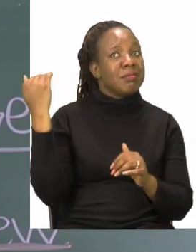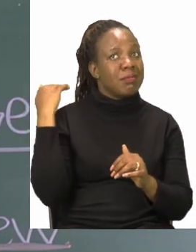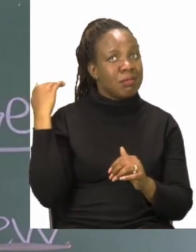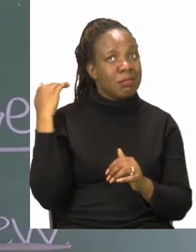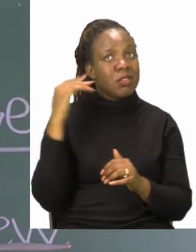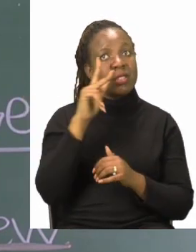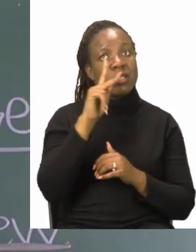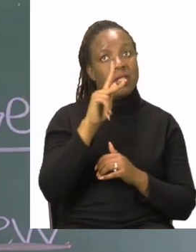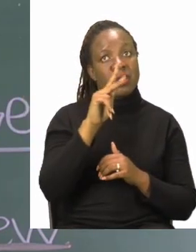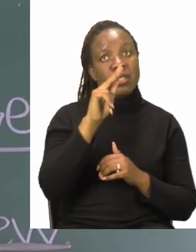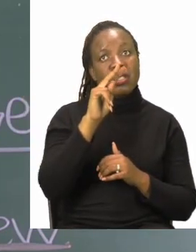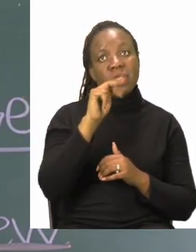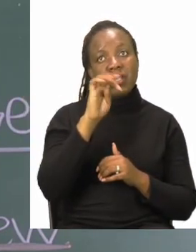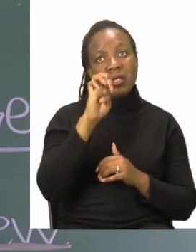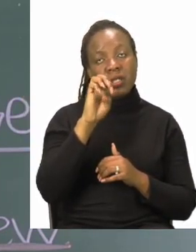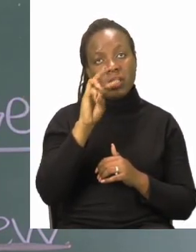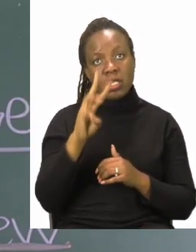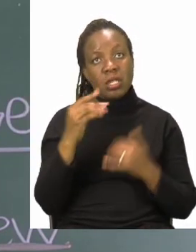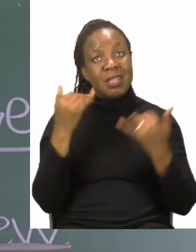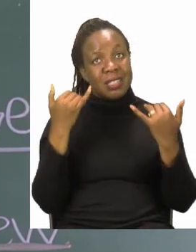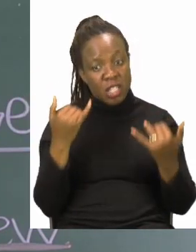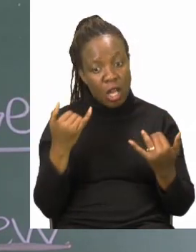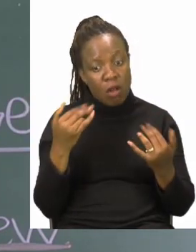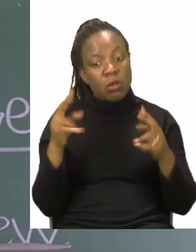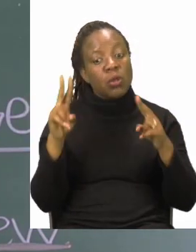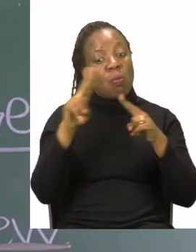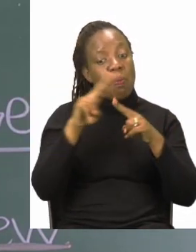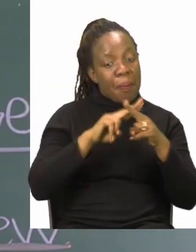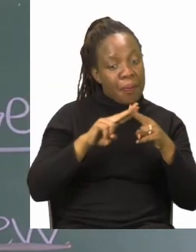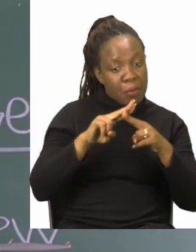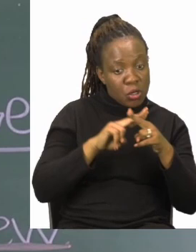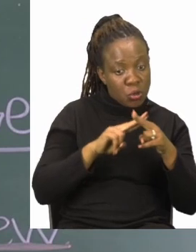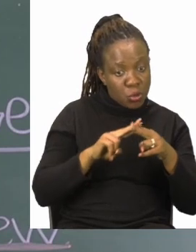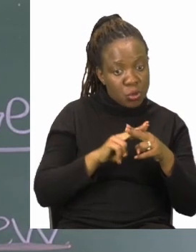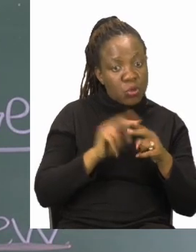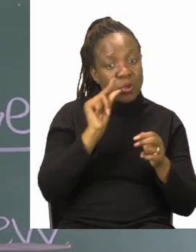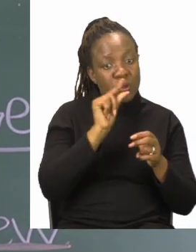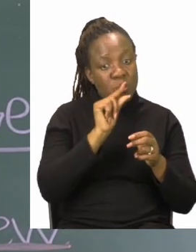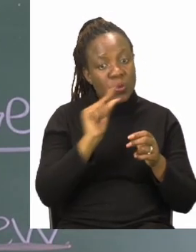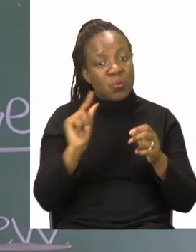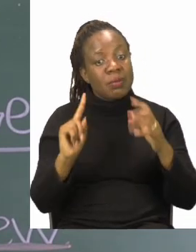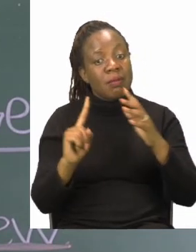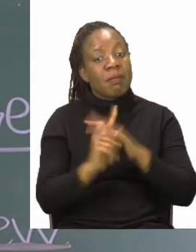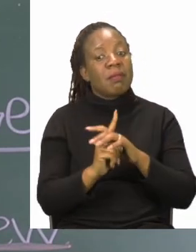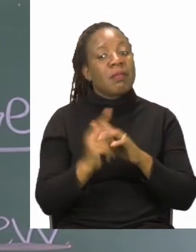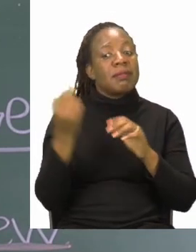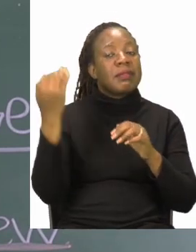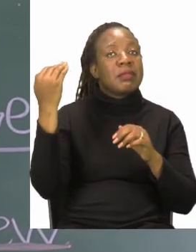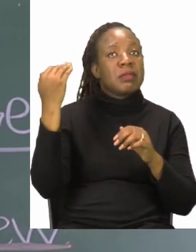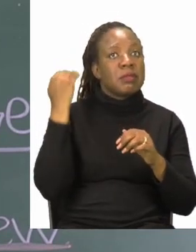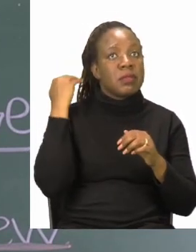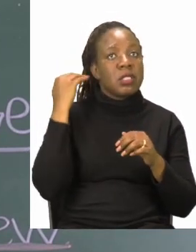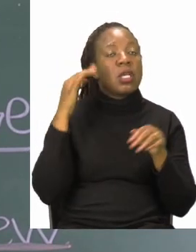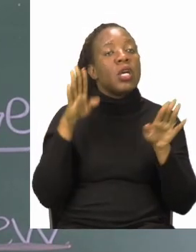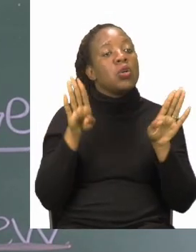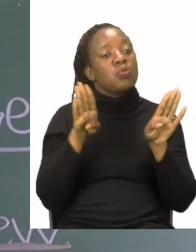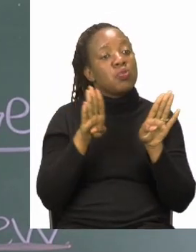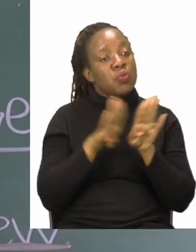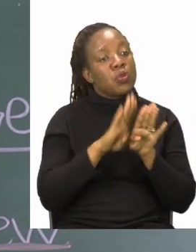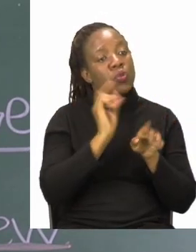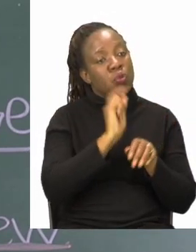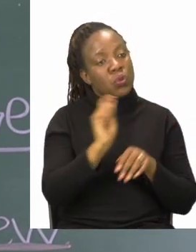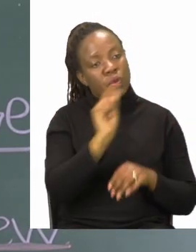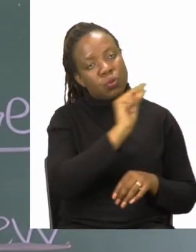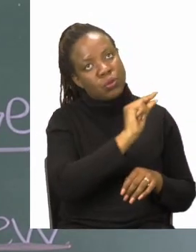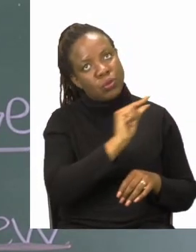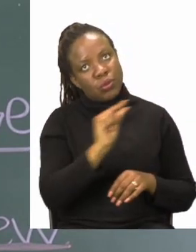and new, and we have to make short sentences. The first sentence that I